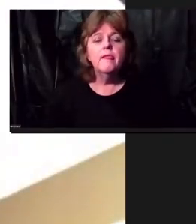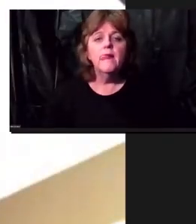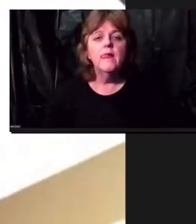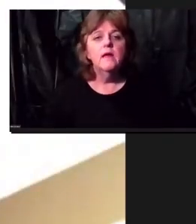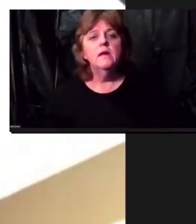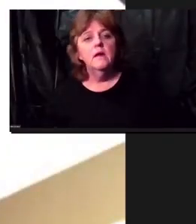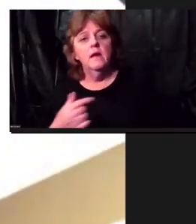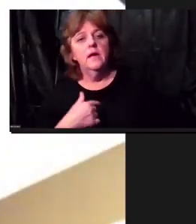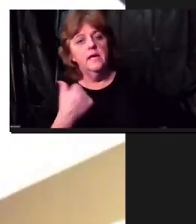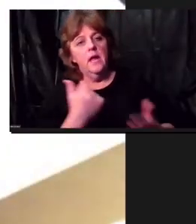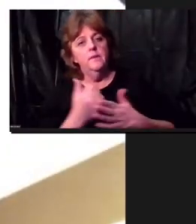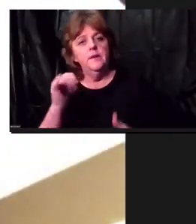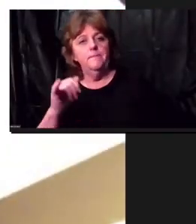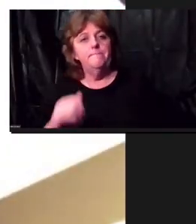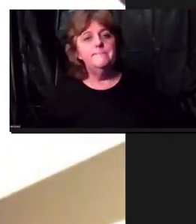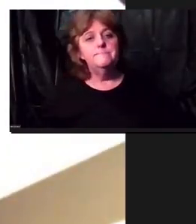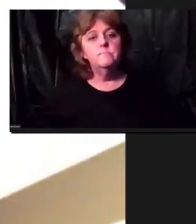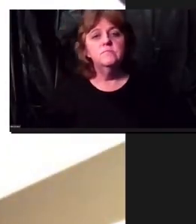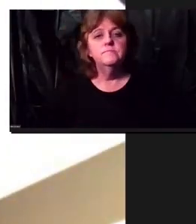This way I can help with that one.